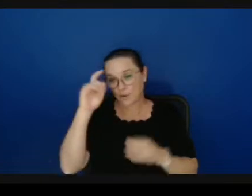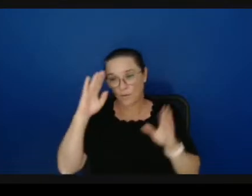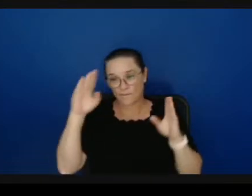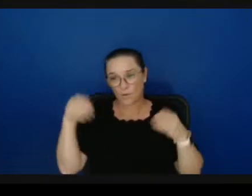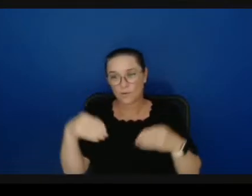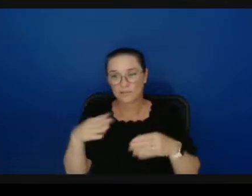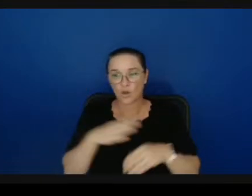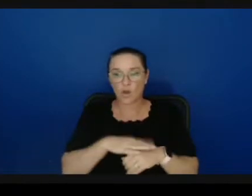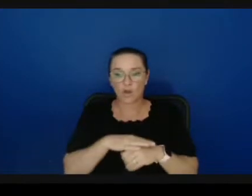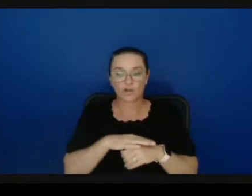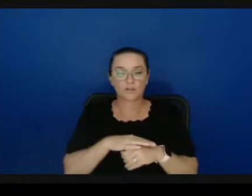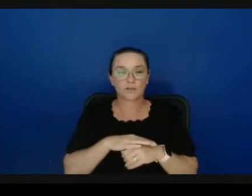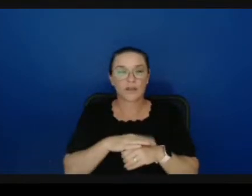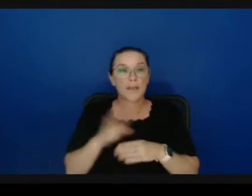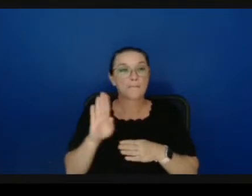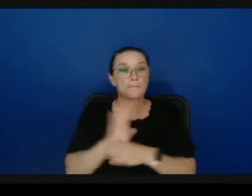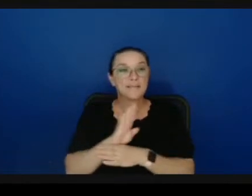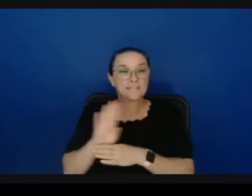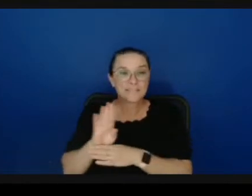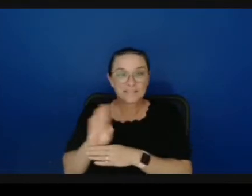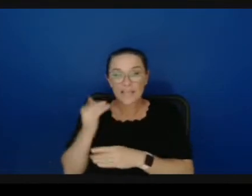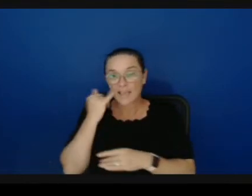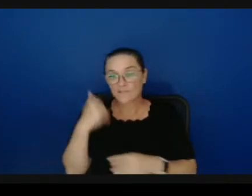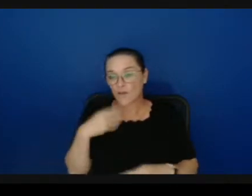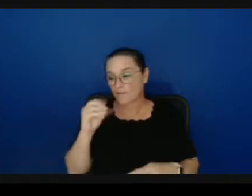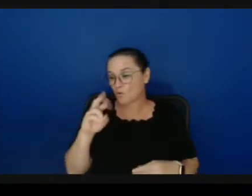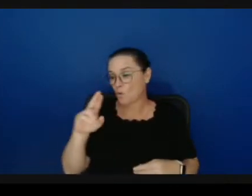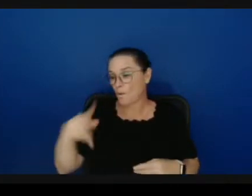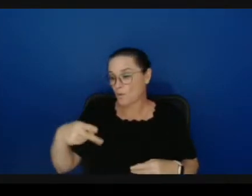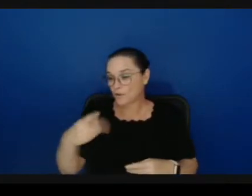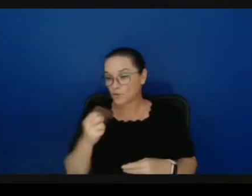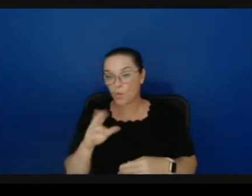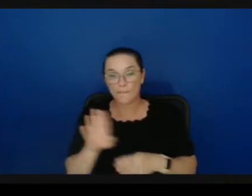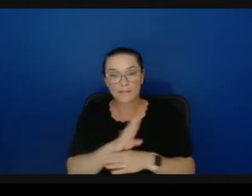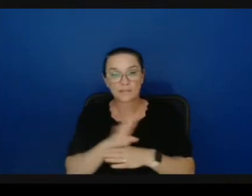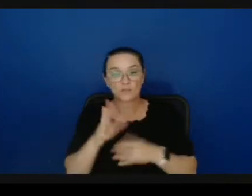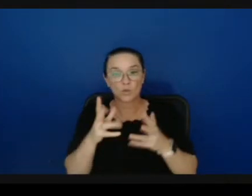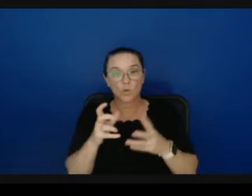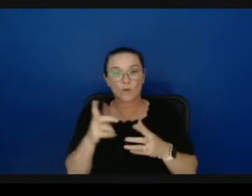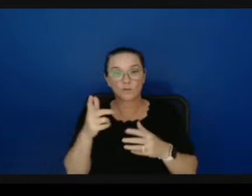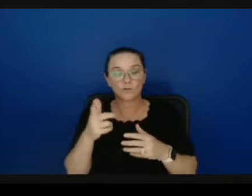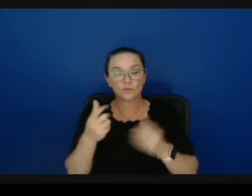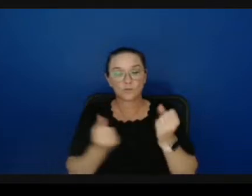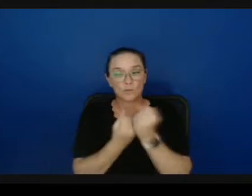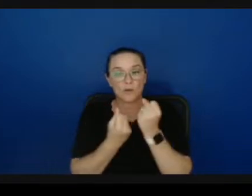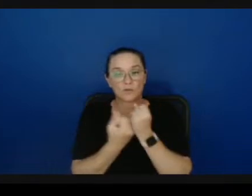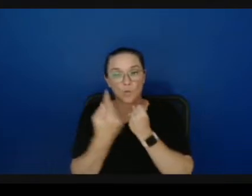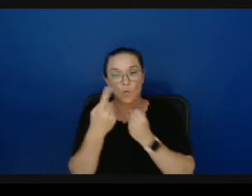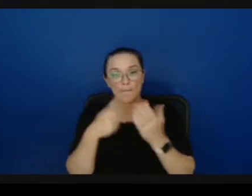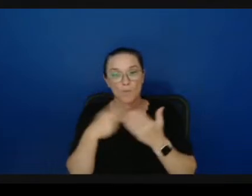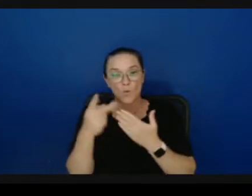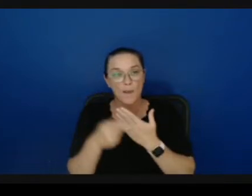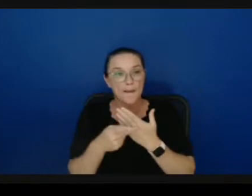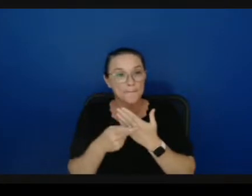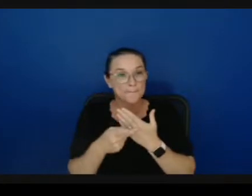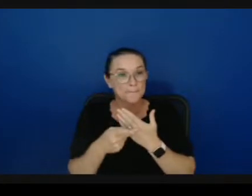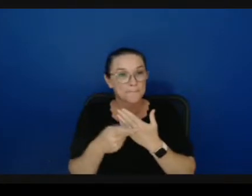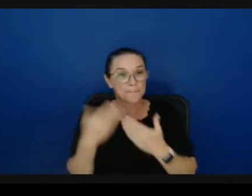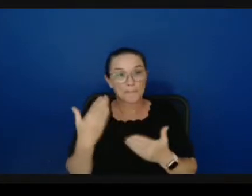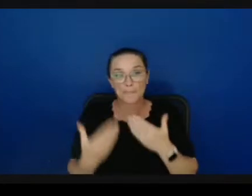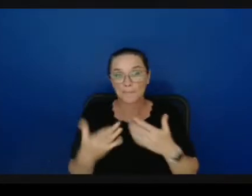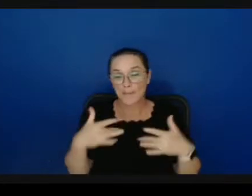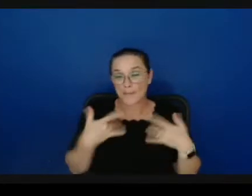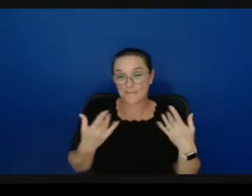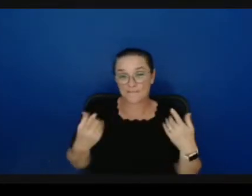on businesses. If you have a corporation or a business and you would like to sponsor one of our programs, maybe an event that